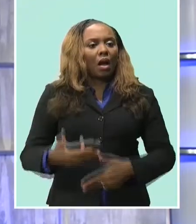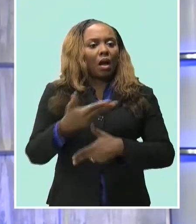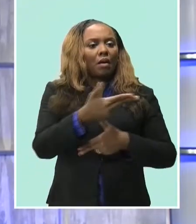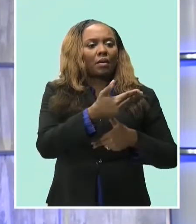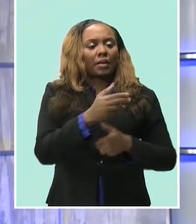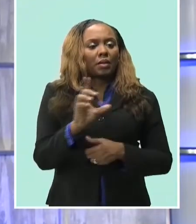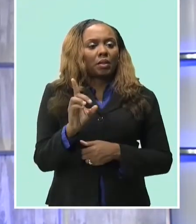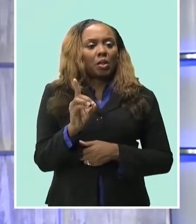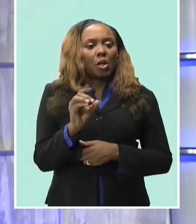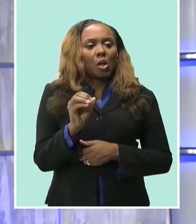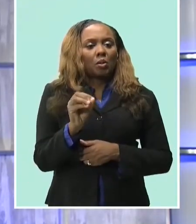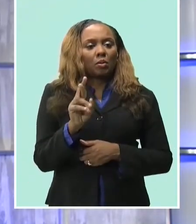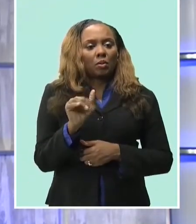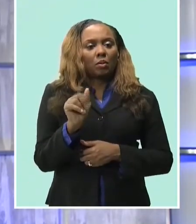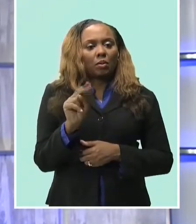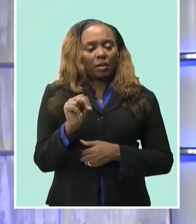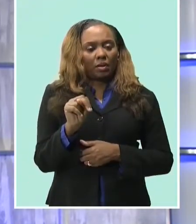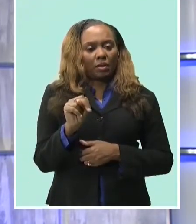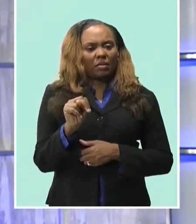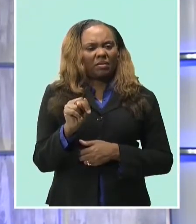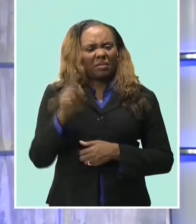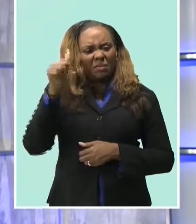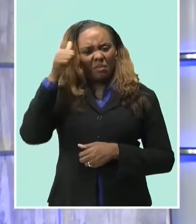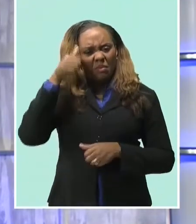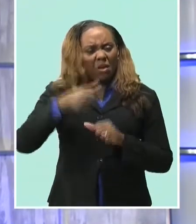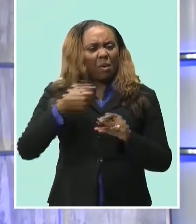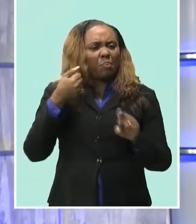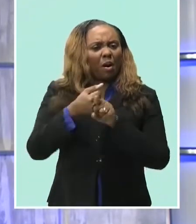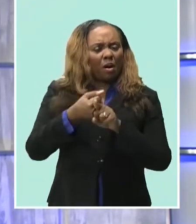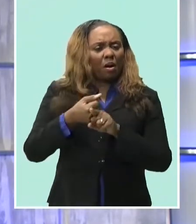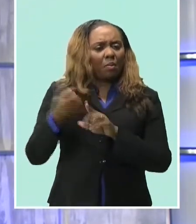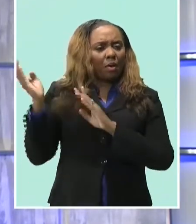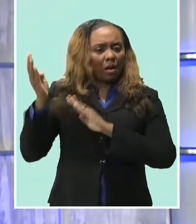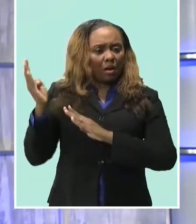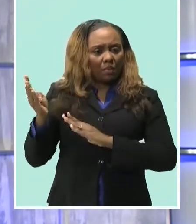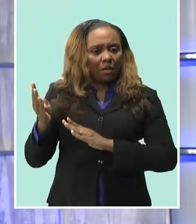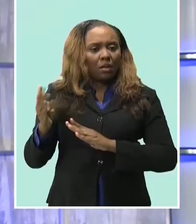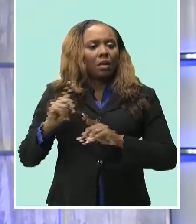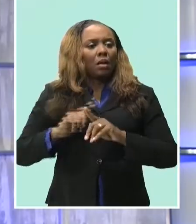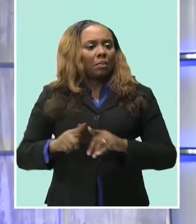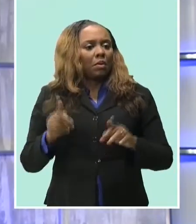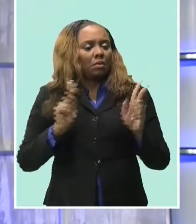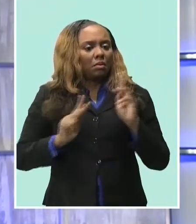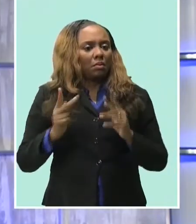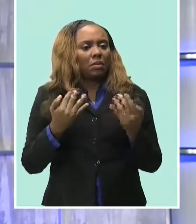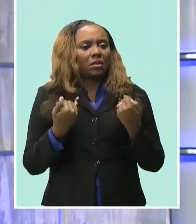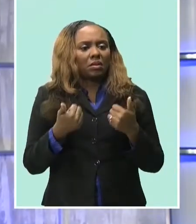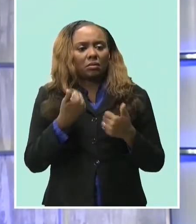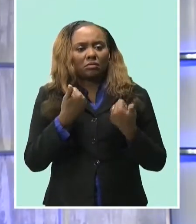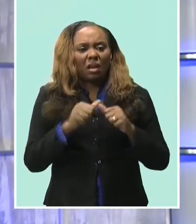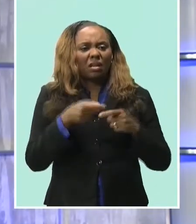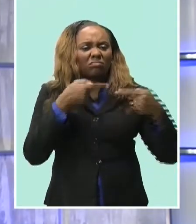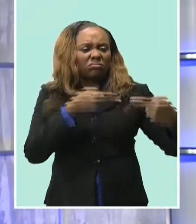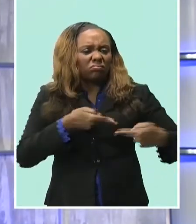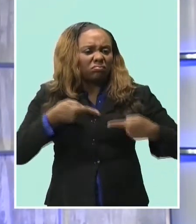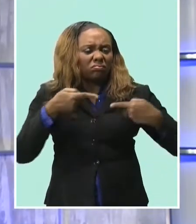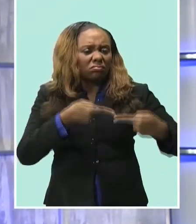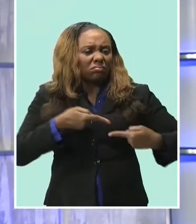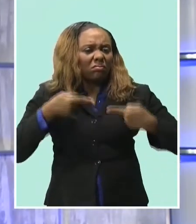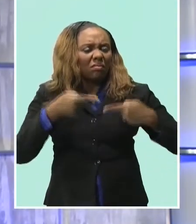the COVID-19 pandemic has dealt them another severe blow as they struggle to get back on their feet. Our news